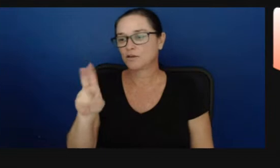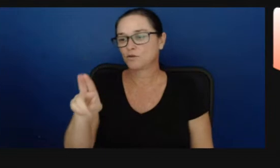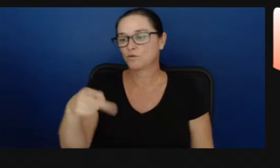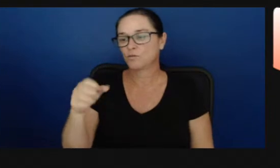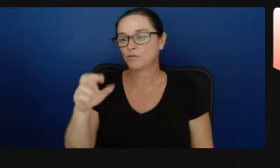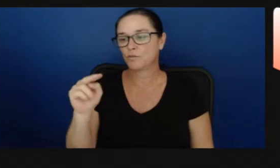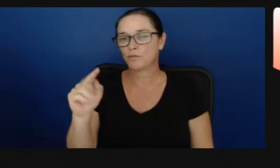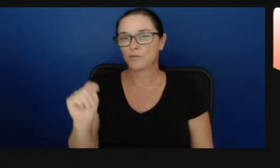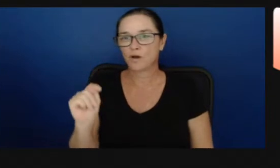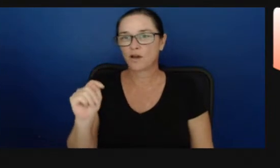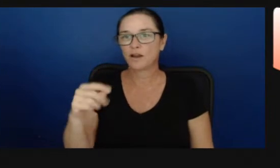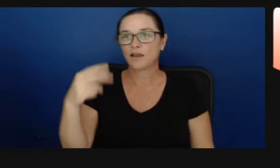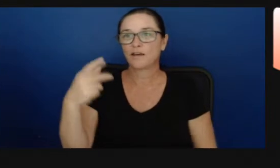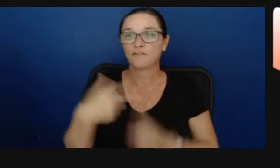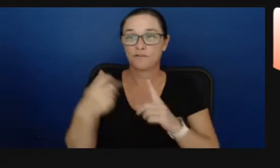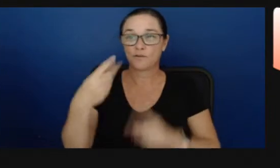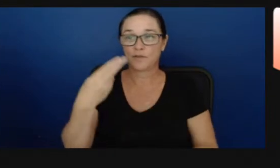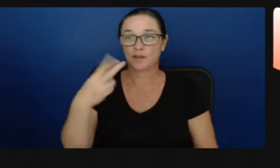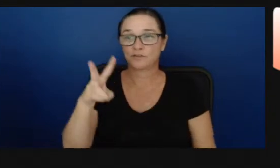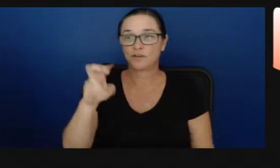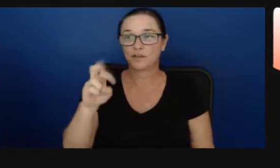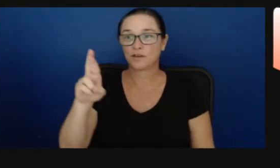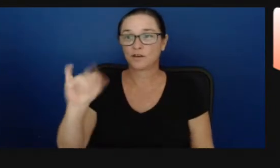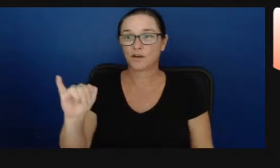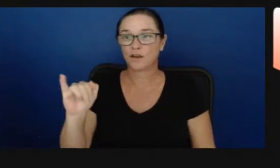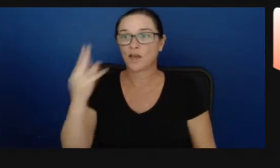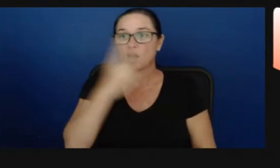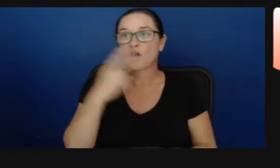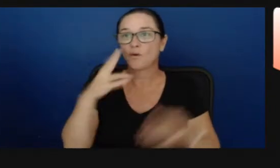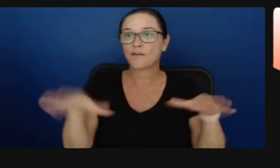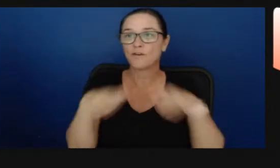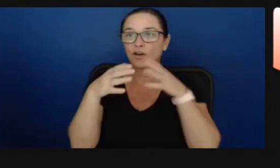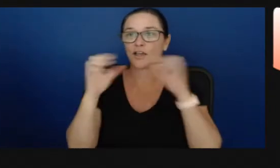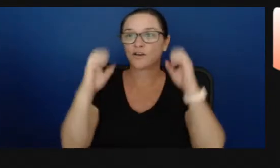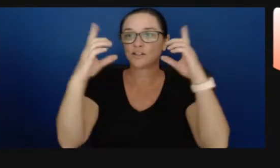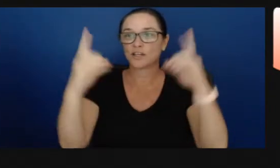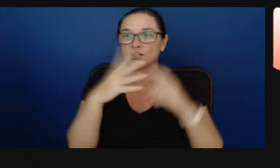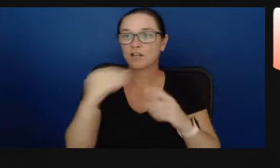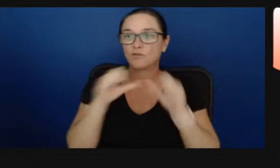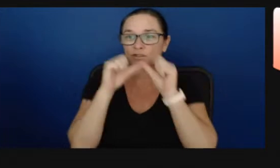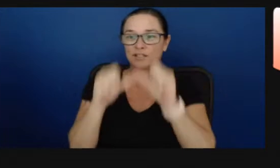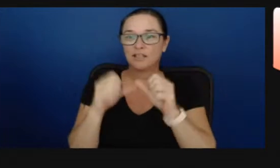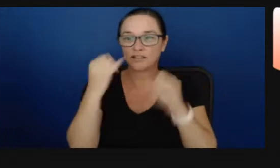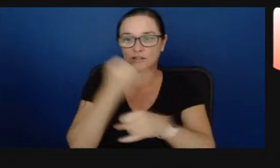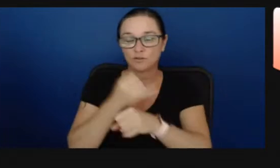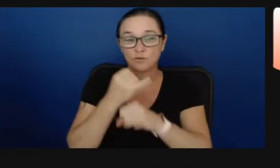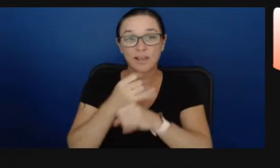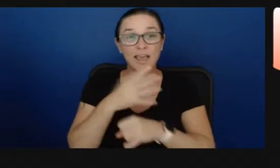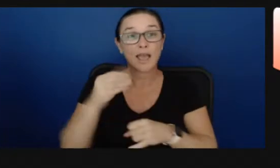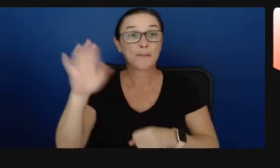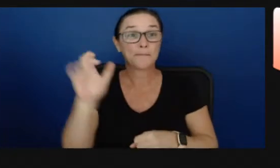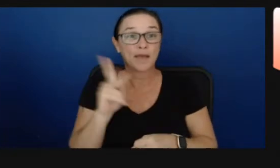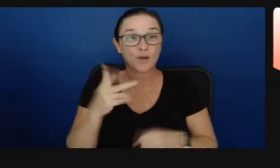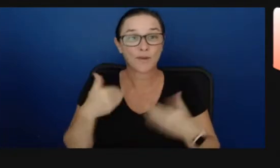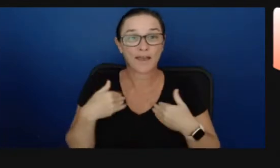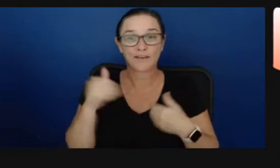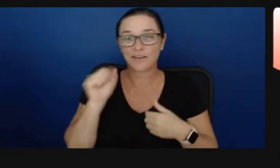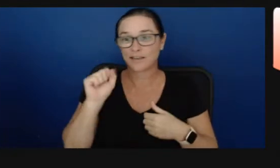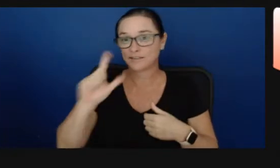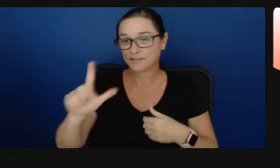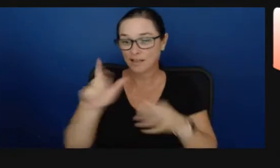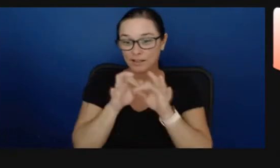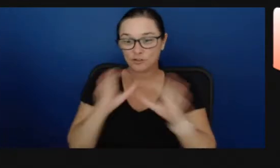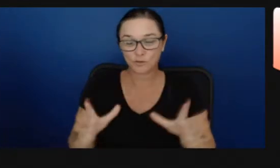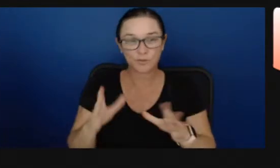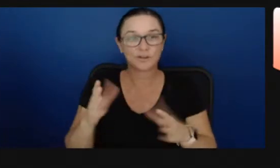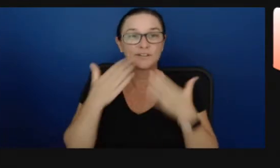Volcano Education and Resilience Institute. Also with us back today, we have our ASL interpreters, Mahalo, Kiri, and